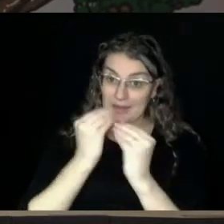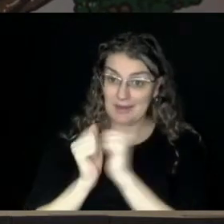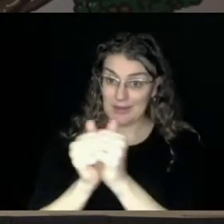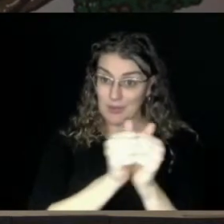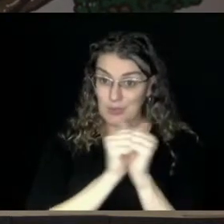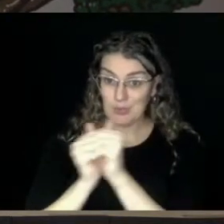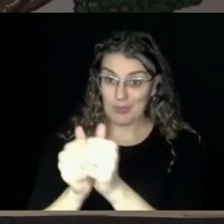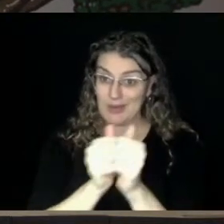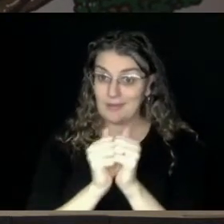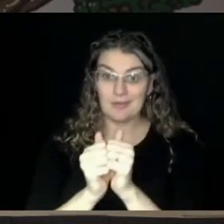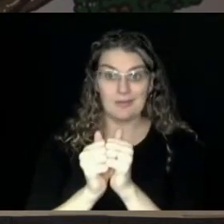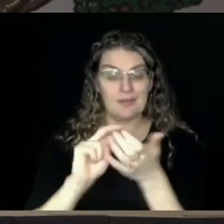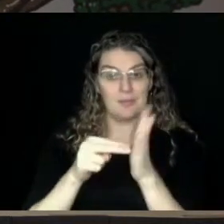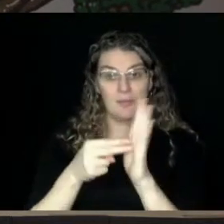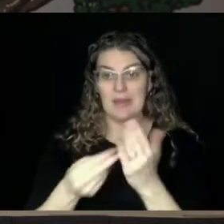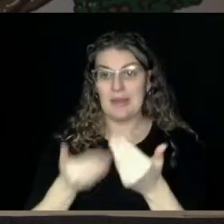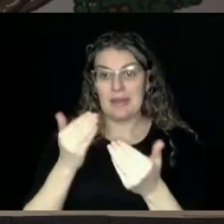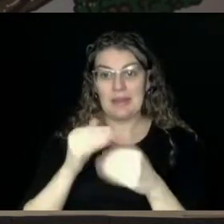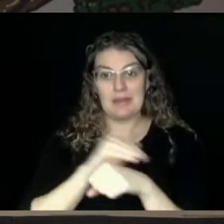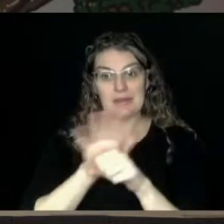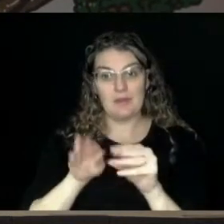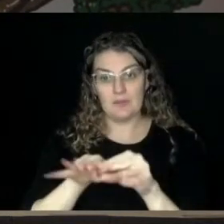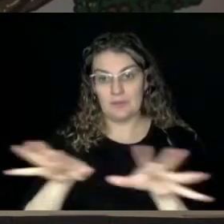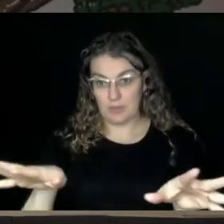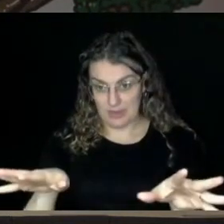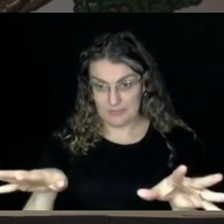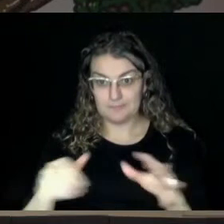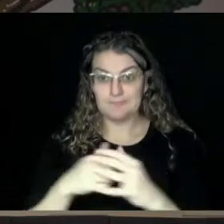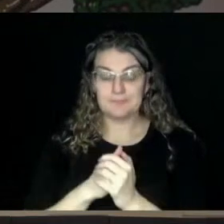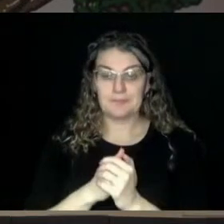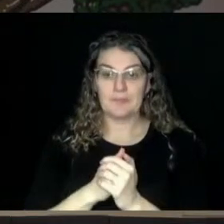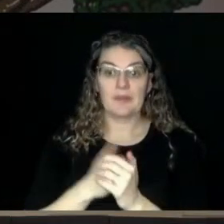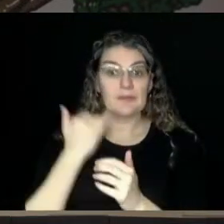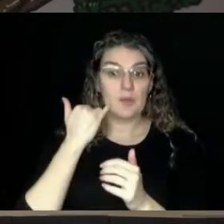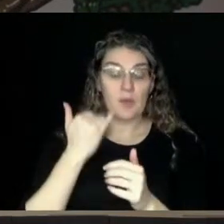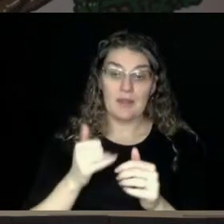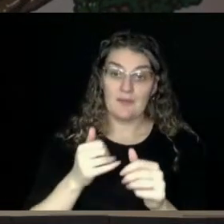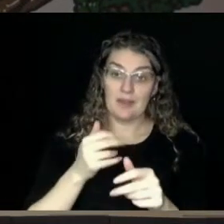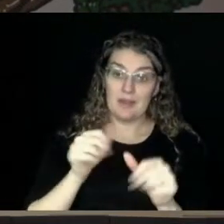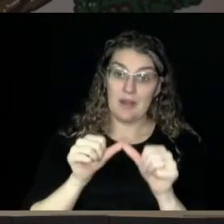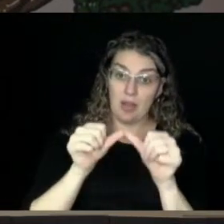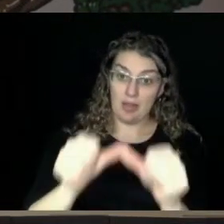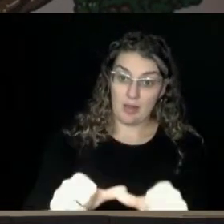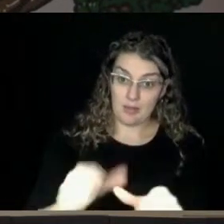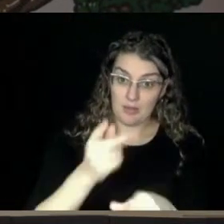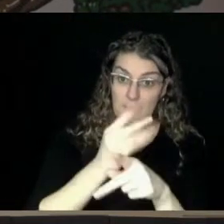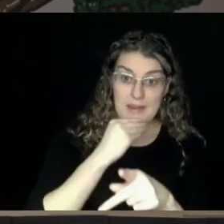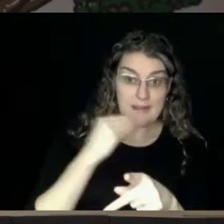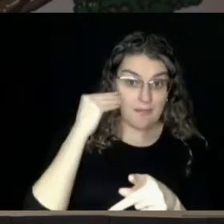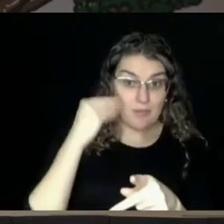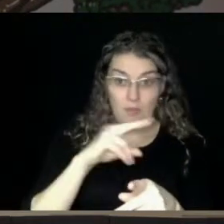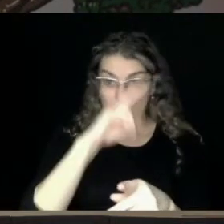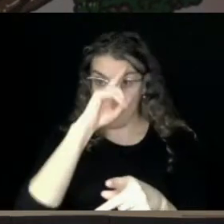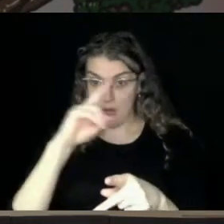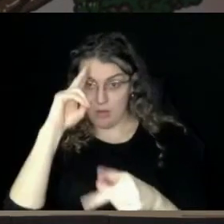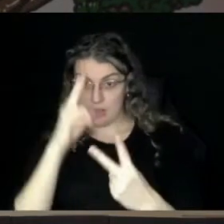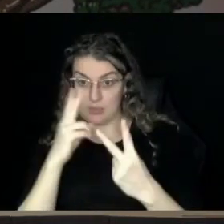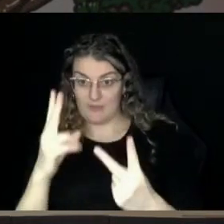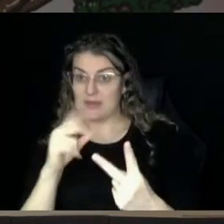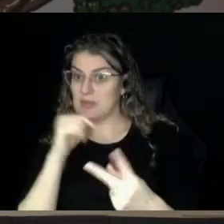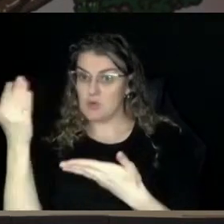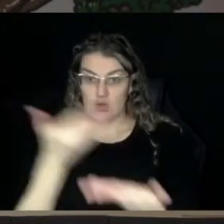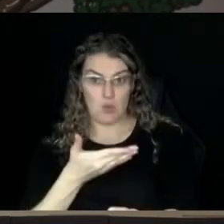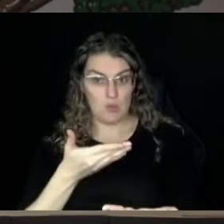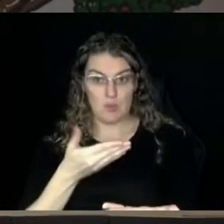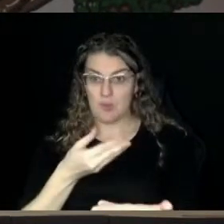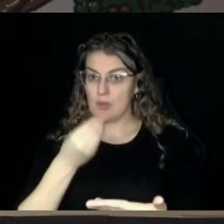common spaces. Thank you once again for your ongoing patience, understanding, and kindness, and your